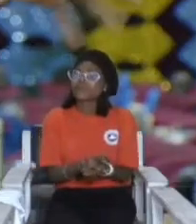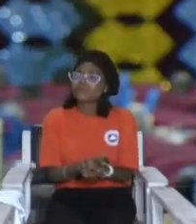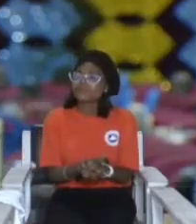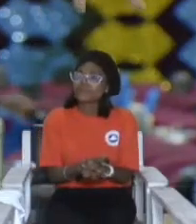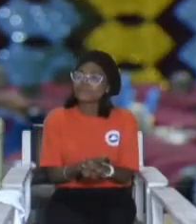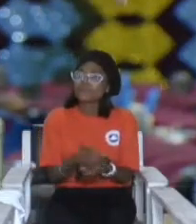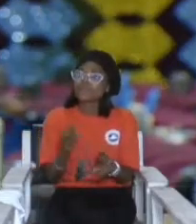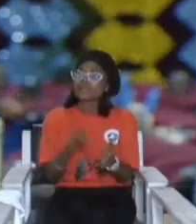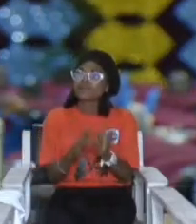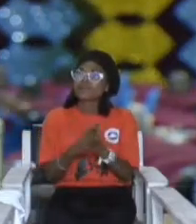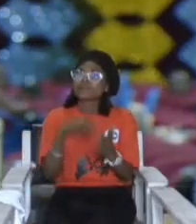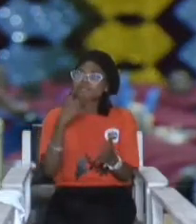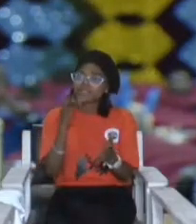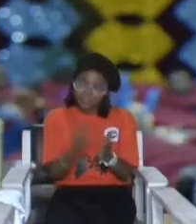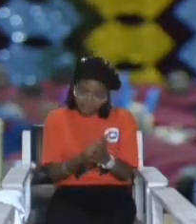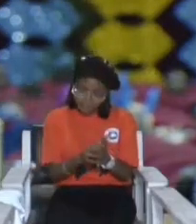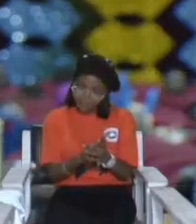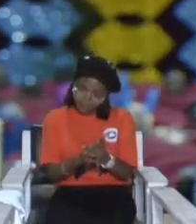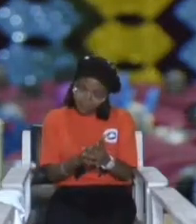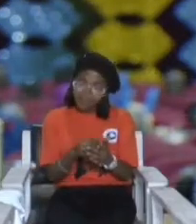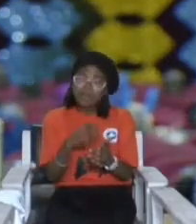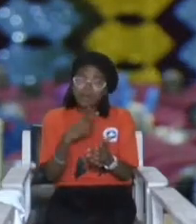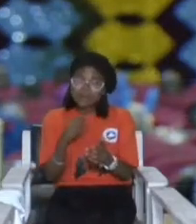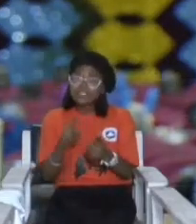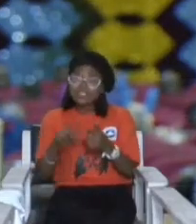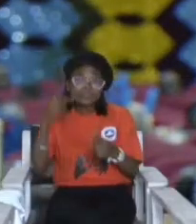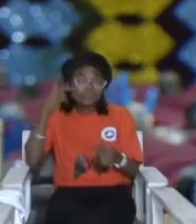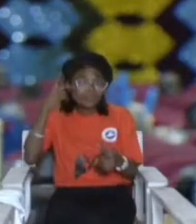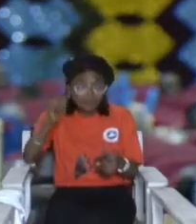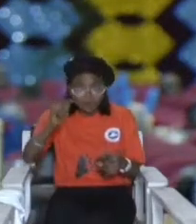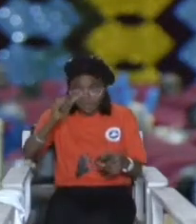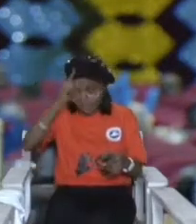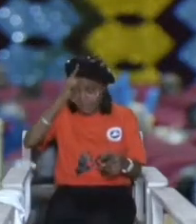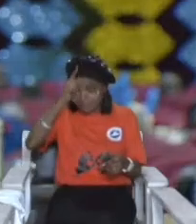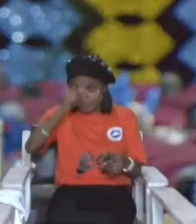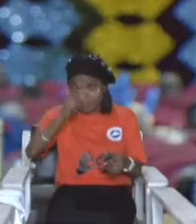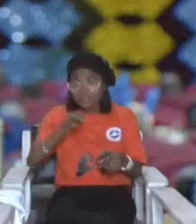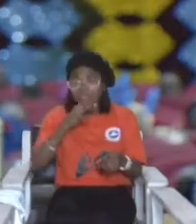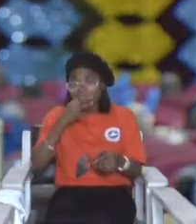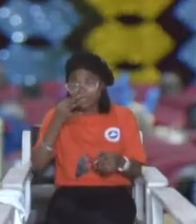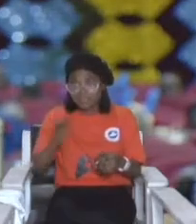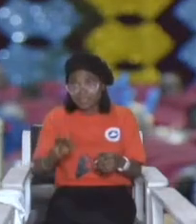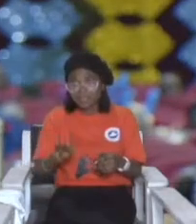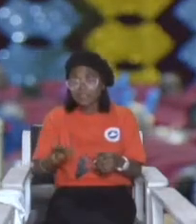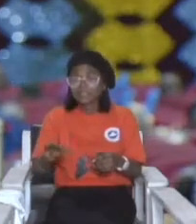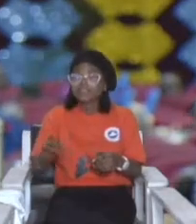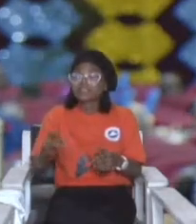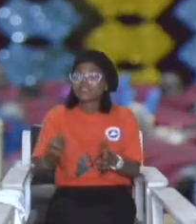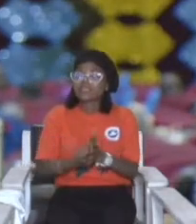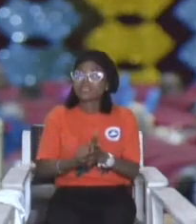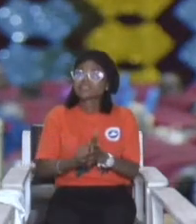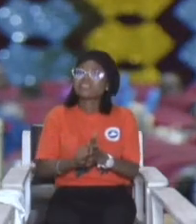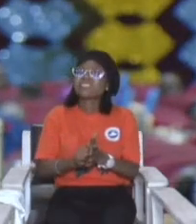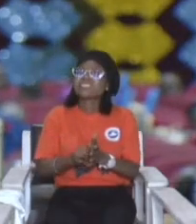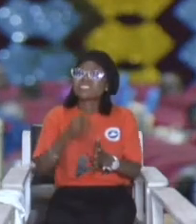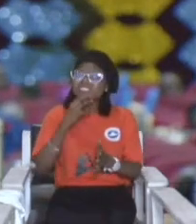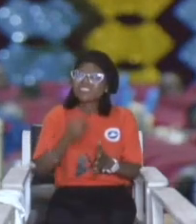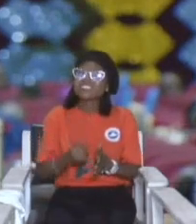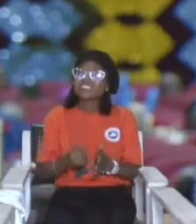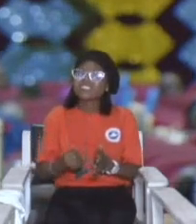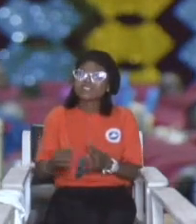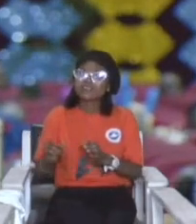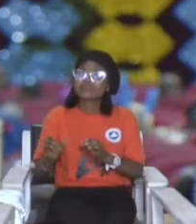the Bible says Moses saw an Egyptian maltreating an Israeli or an Israelite.